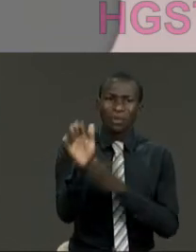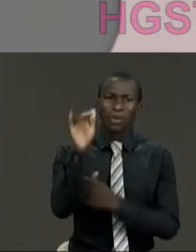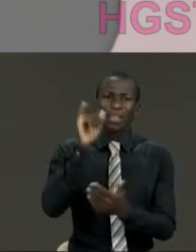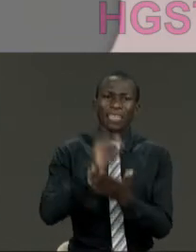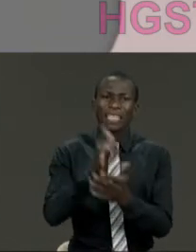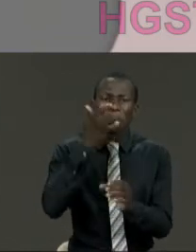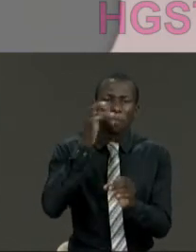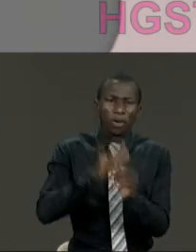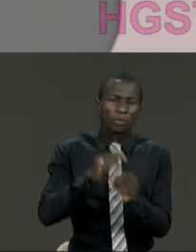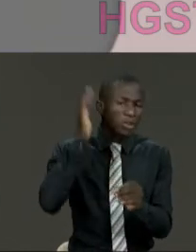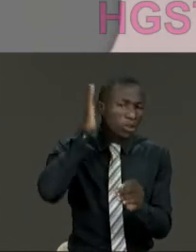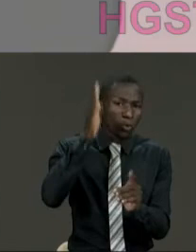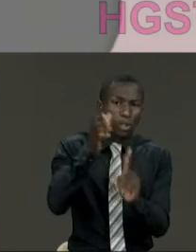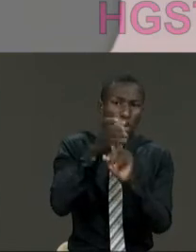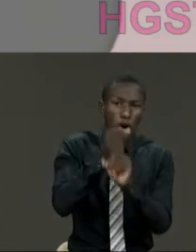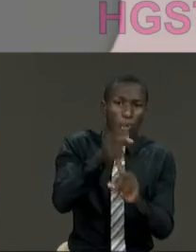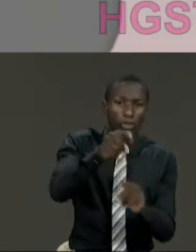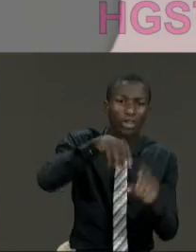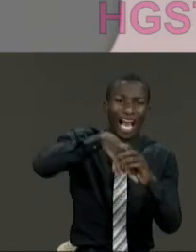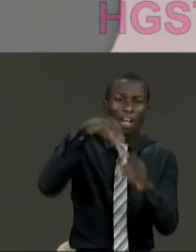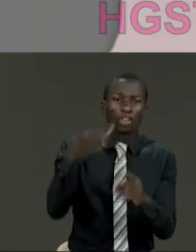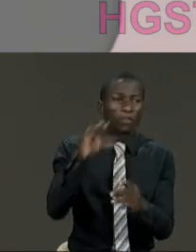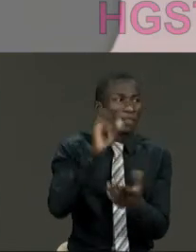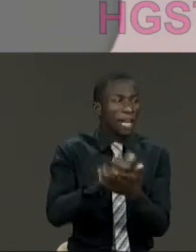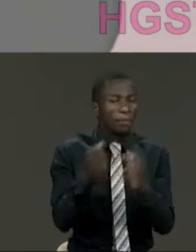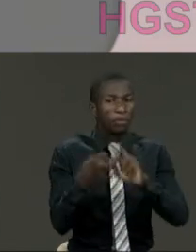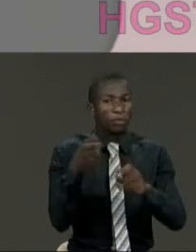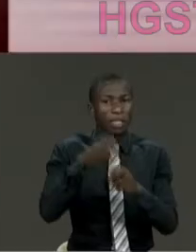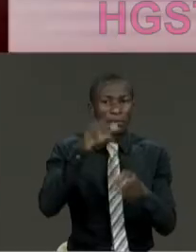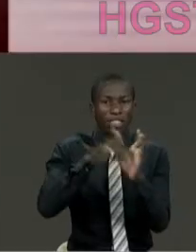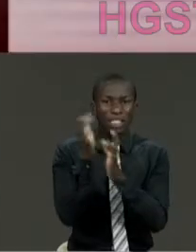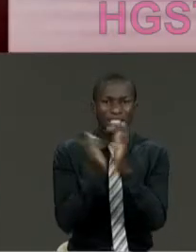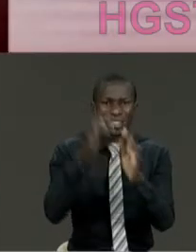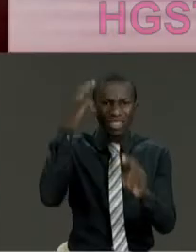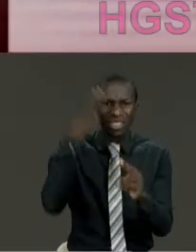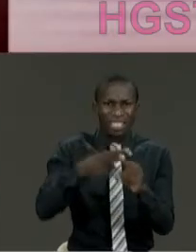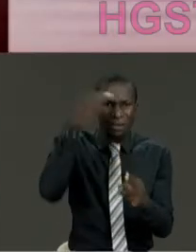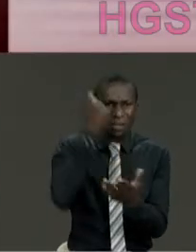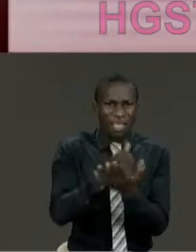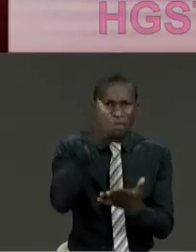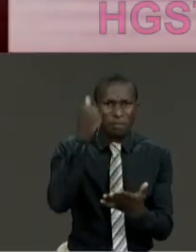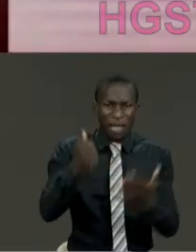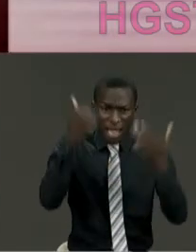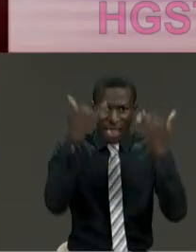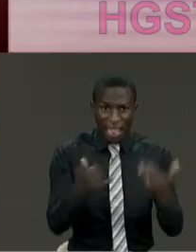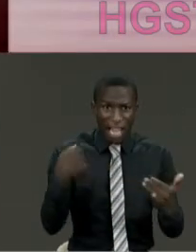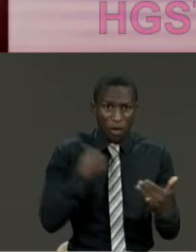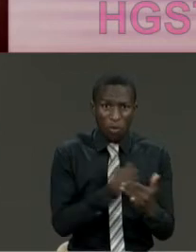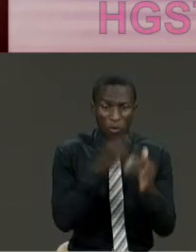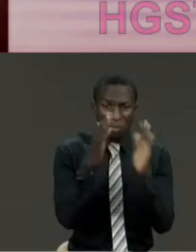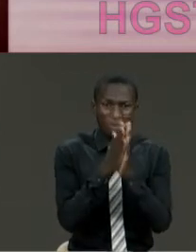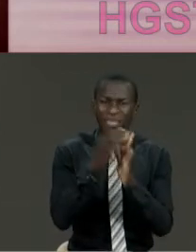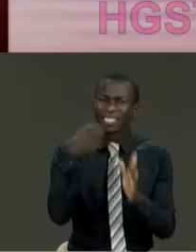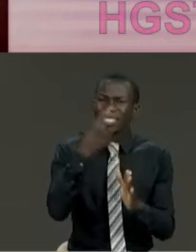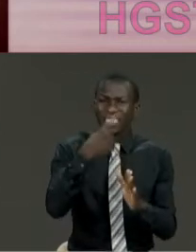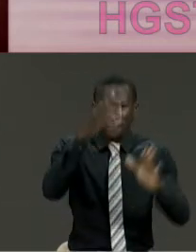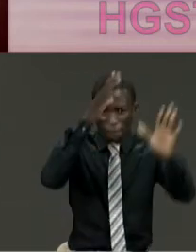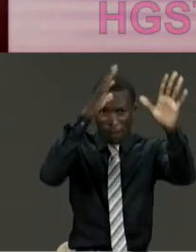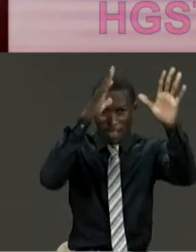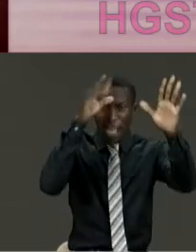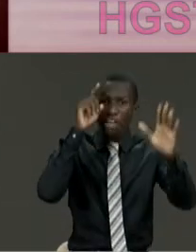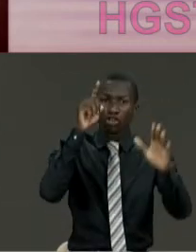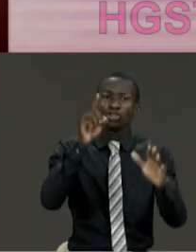will uphold you out of such problem in Jesus' name. So we want to pray and say, Father, you are the